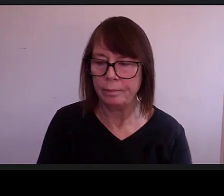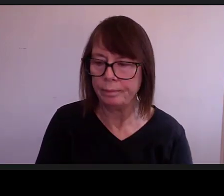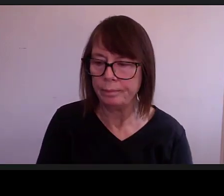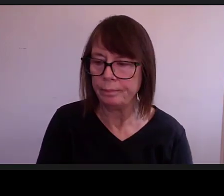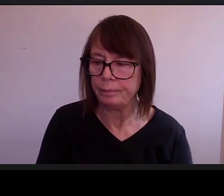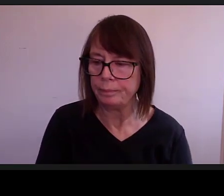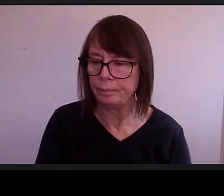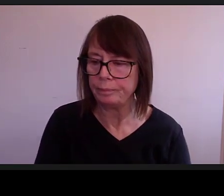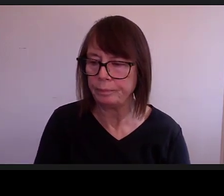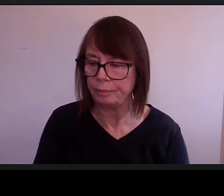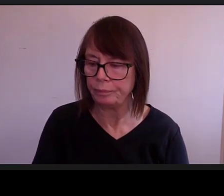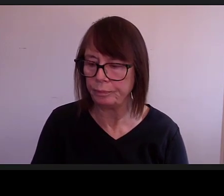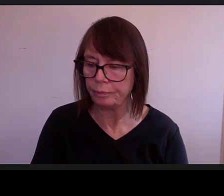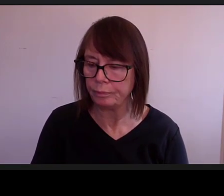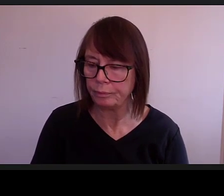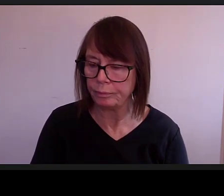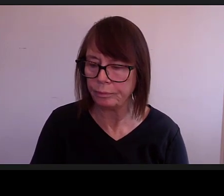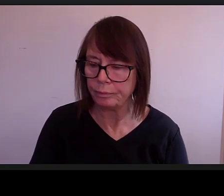Maybe the next slide.